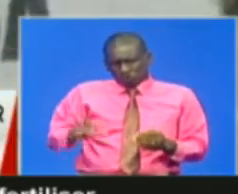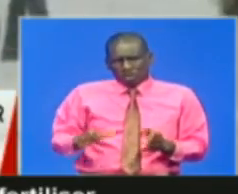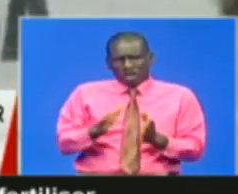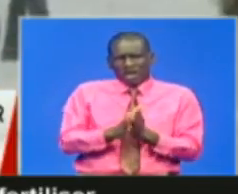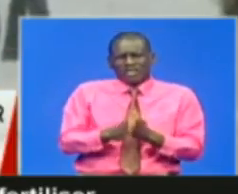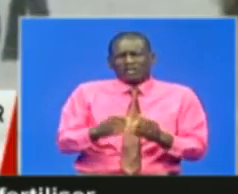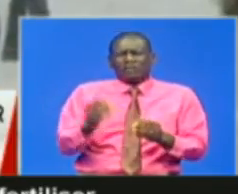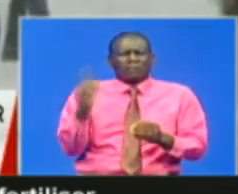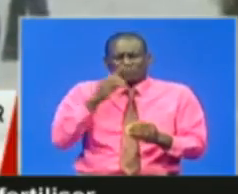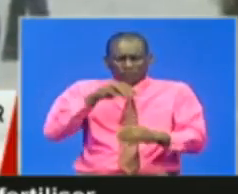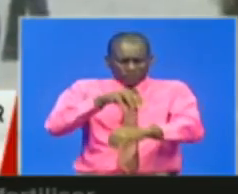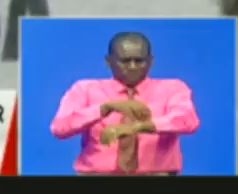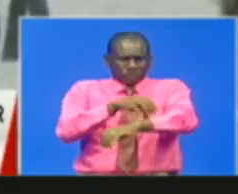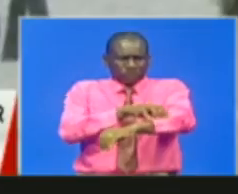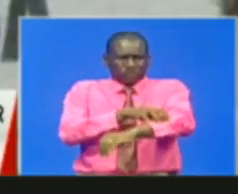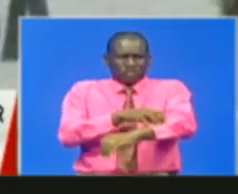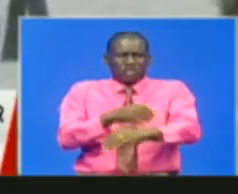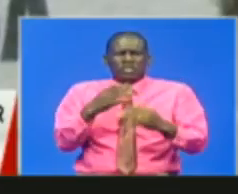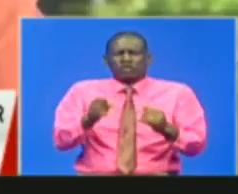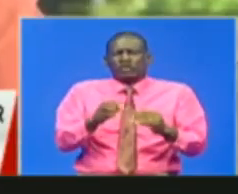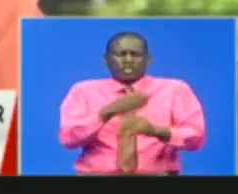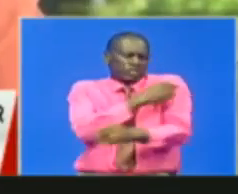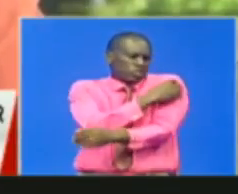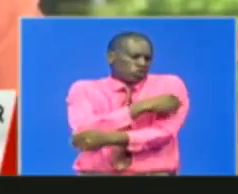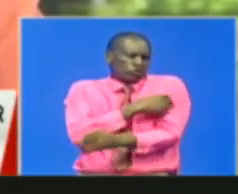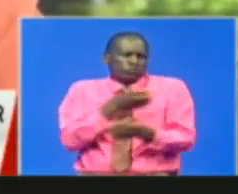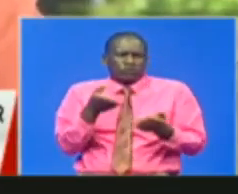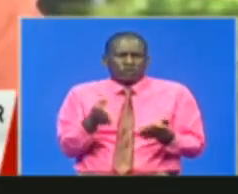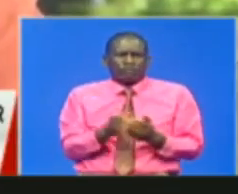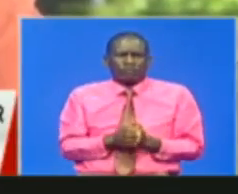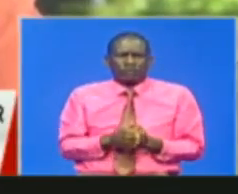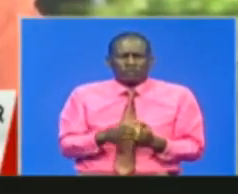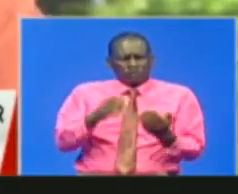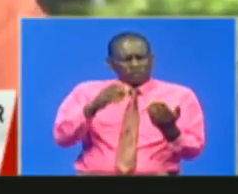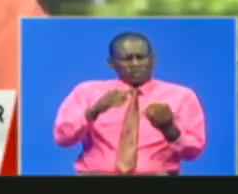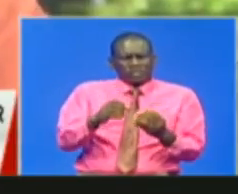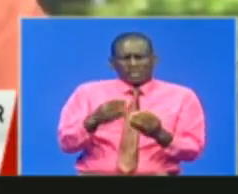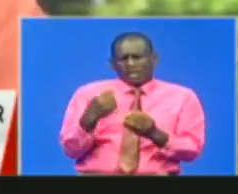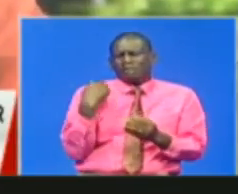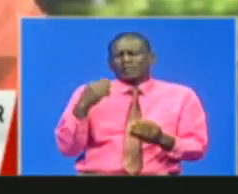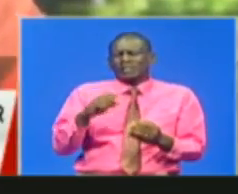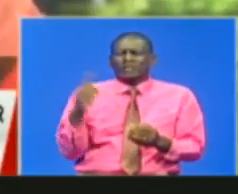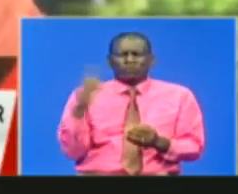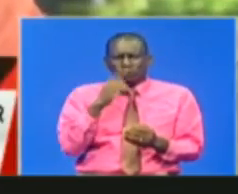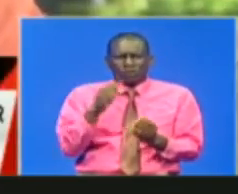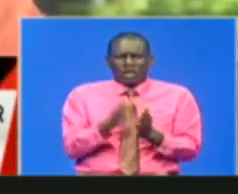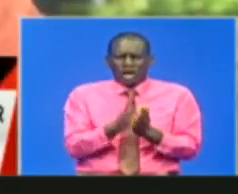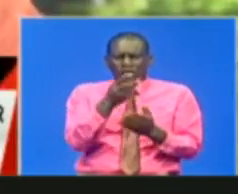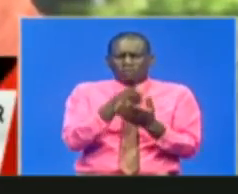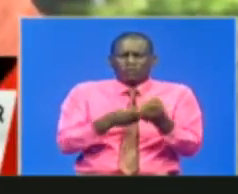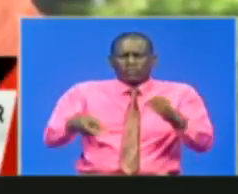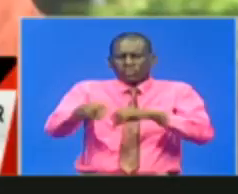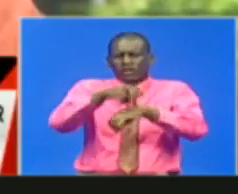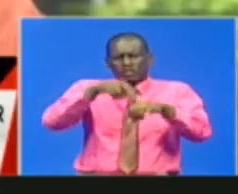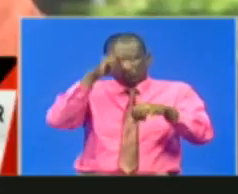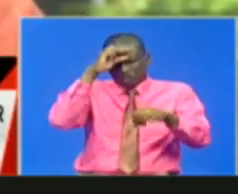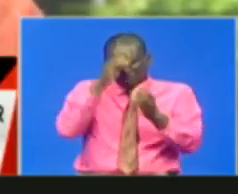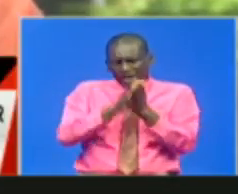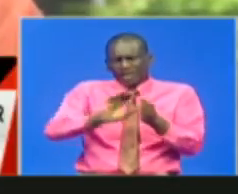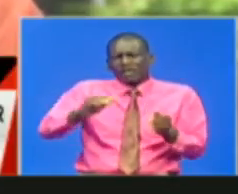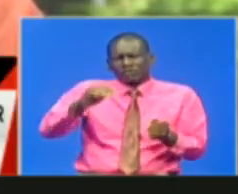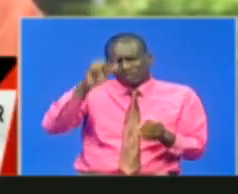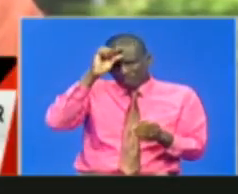She has been admitted at Mukurumu Mission Hospital. The statistics are alarming, and both national government and county